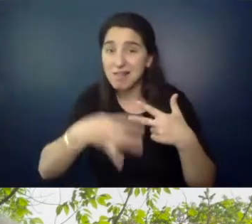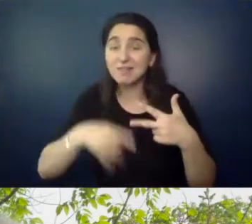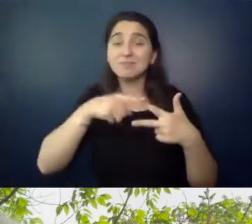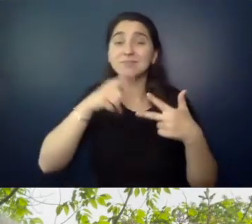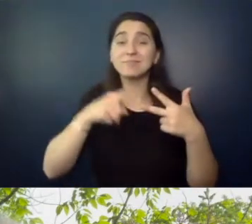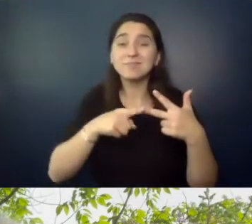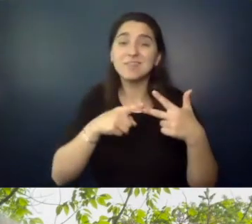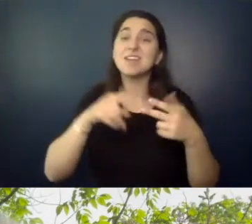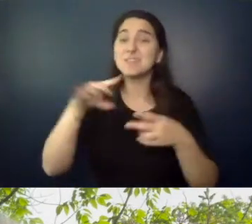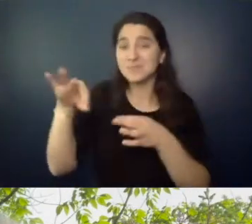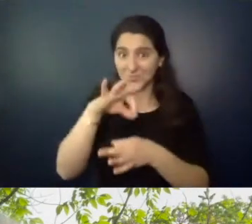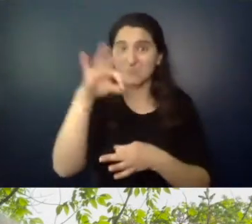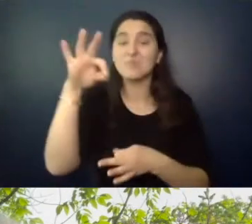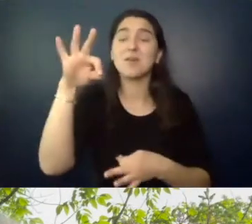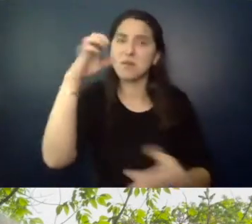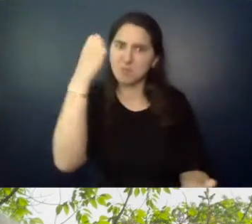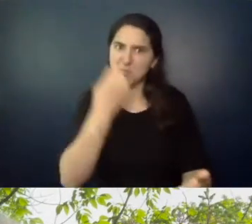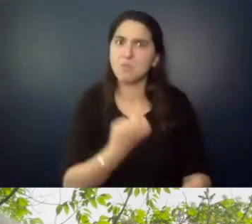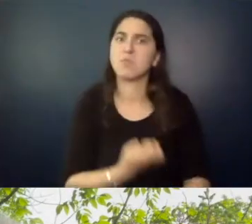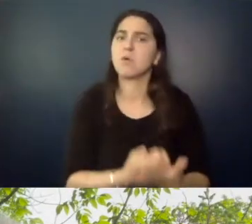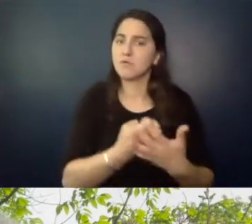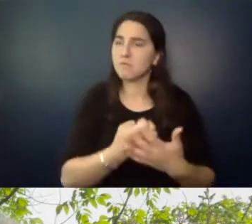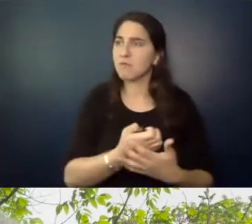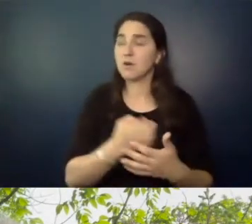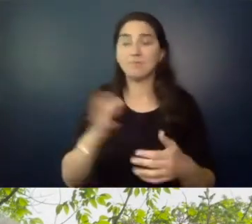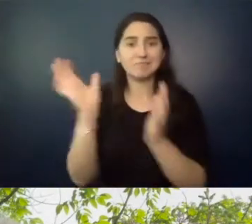water, and the blood,